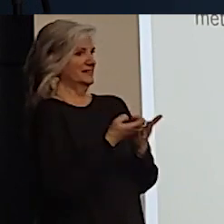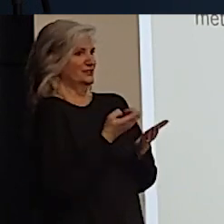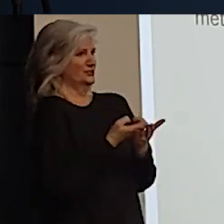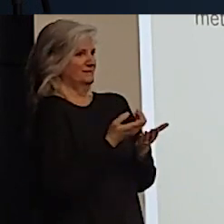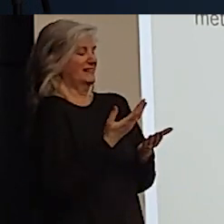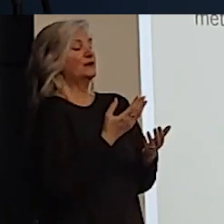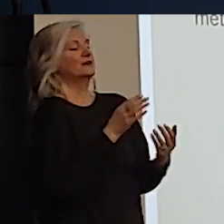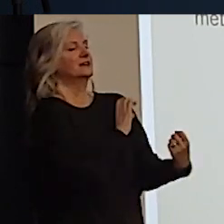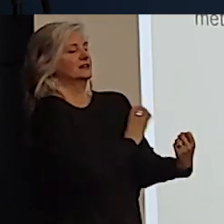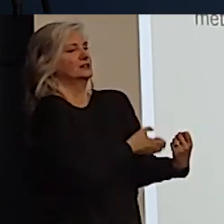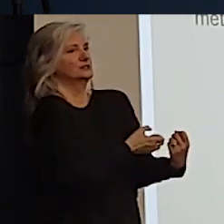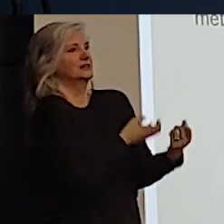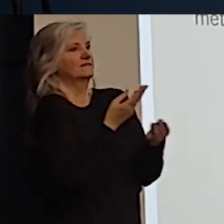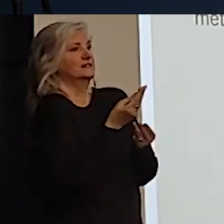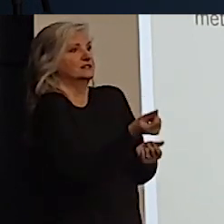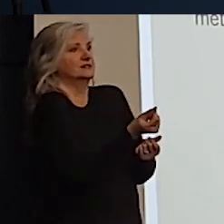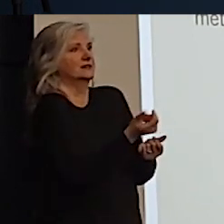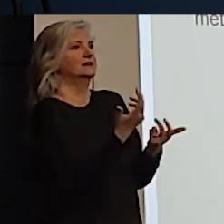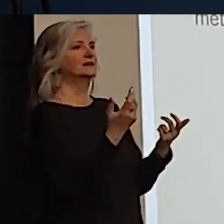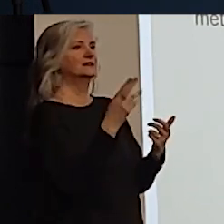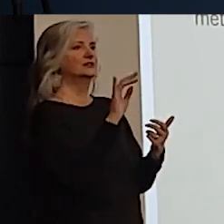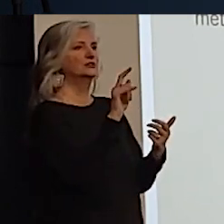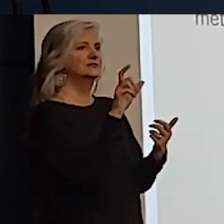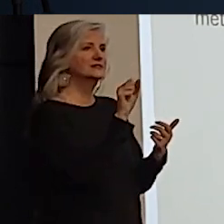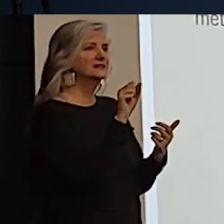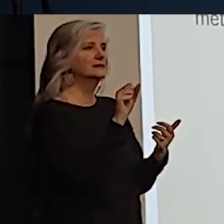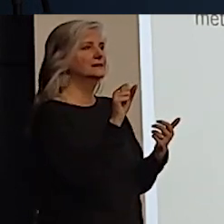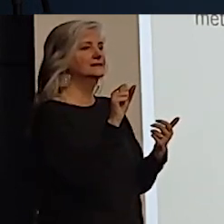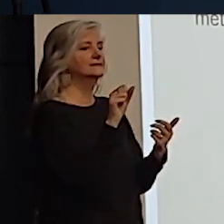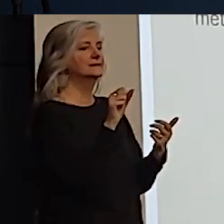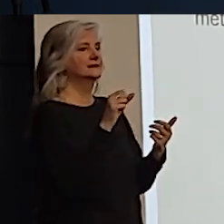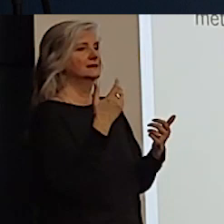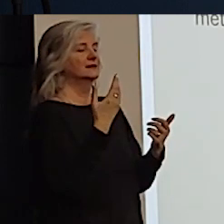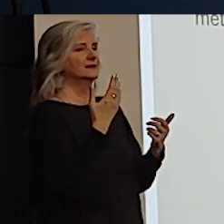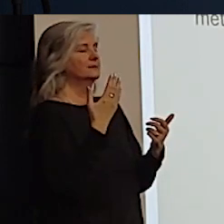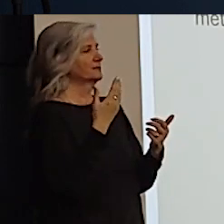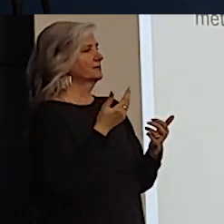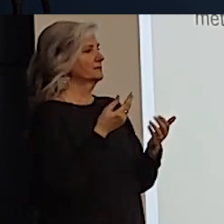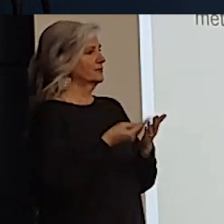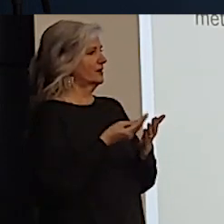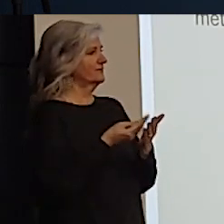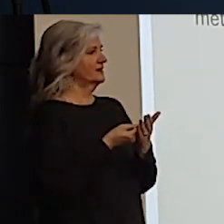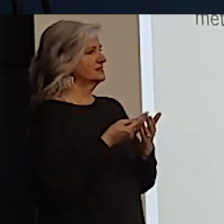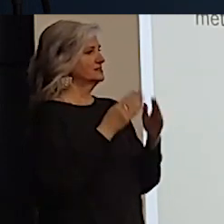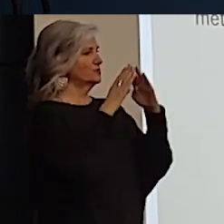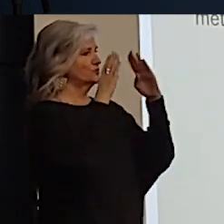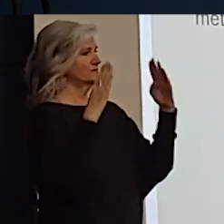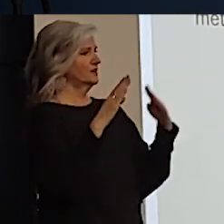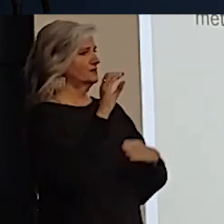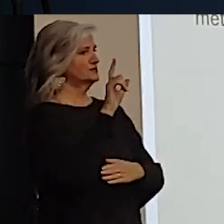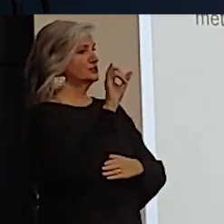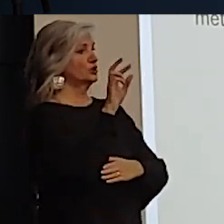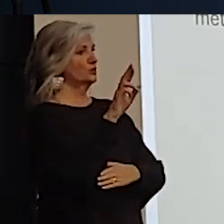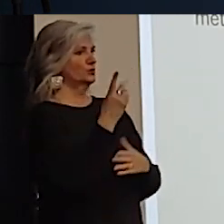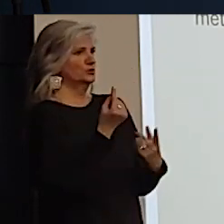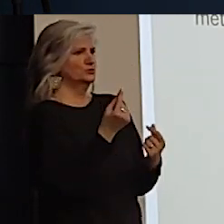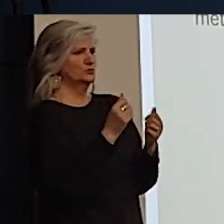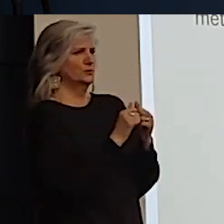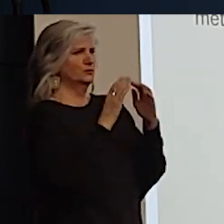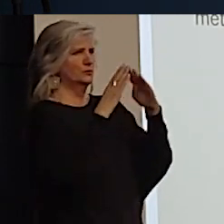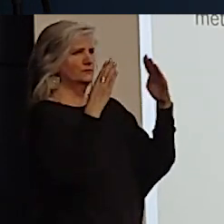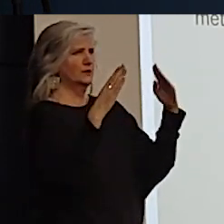threat to utility revenues and profits. The other threat, rooftop solar. What are we gonna do about this rooftop solar